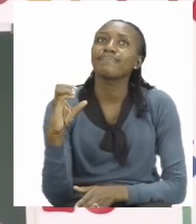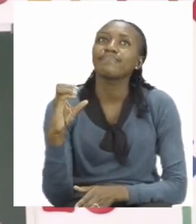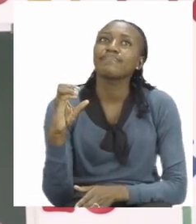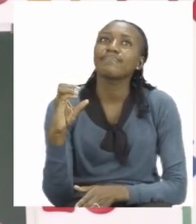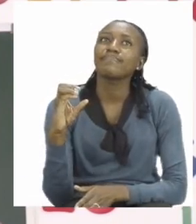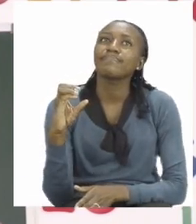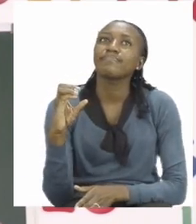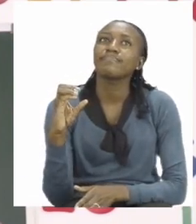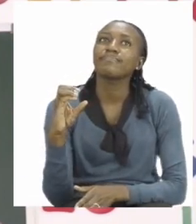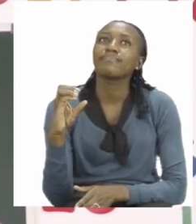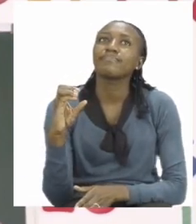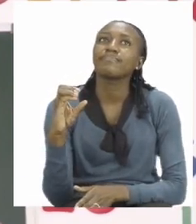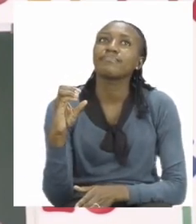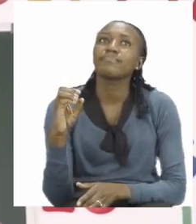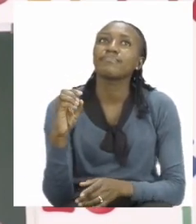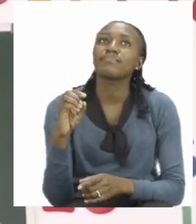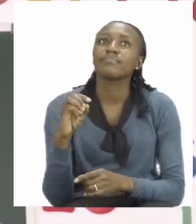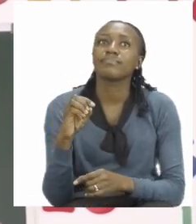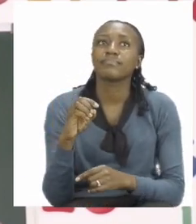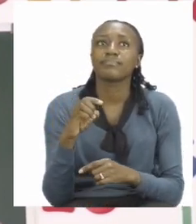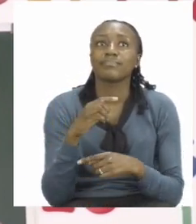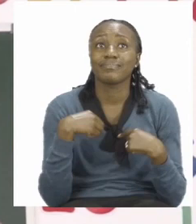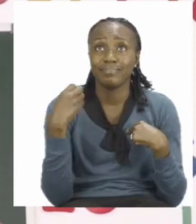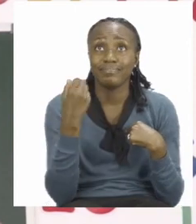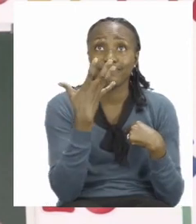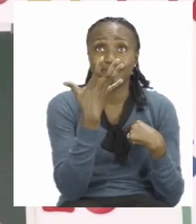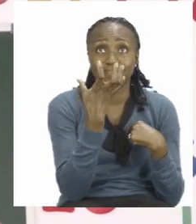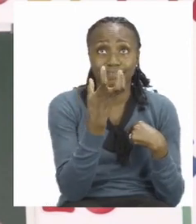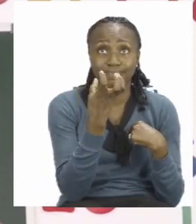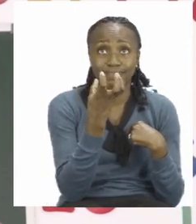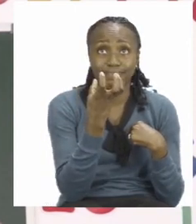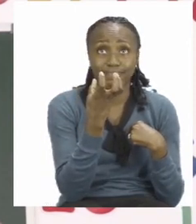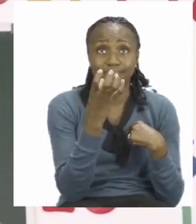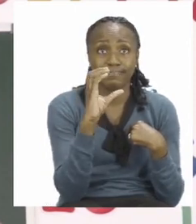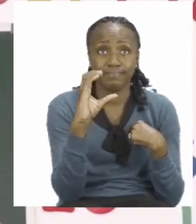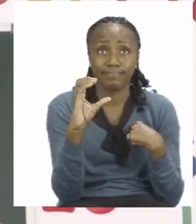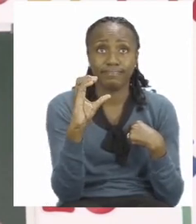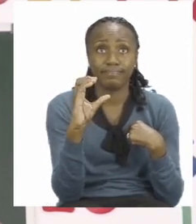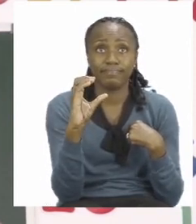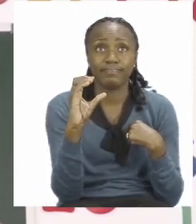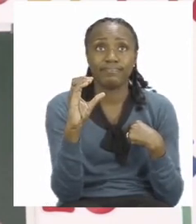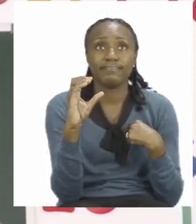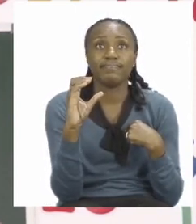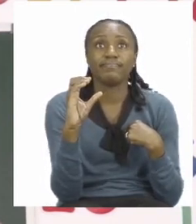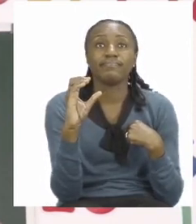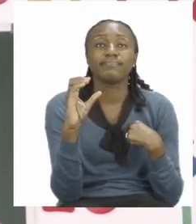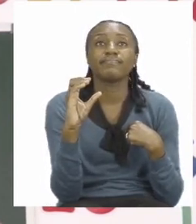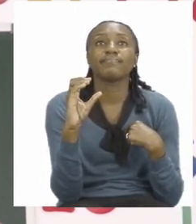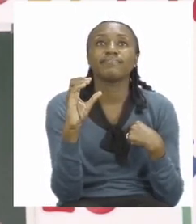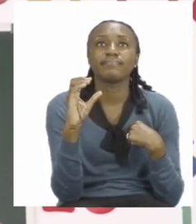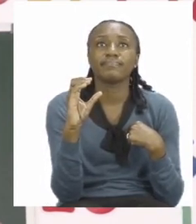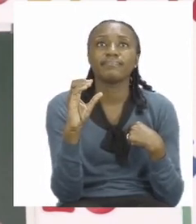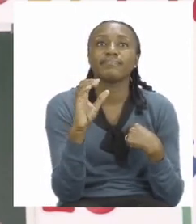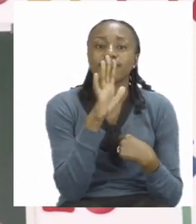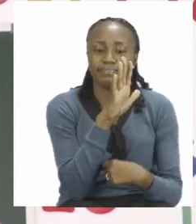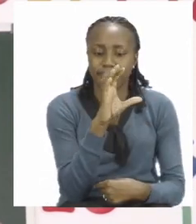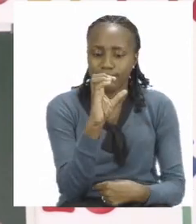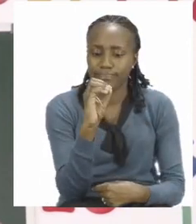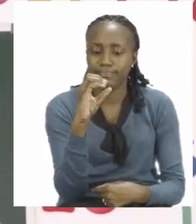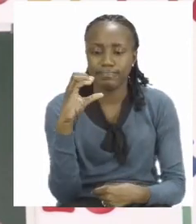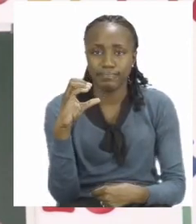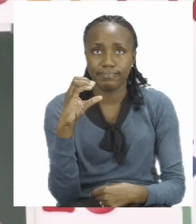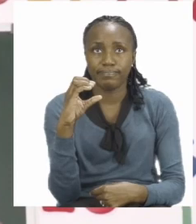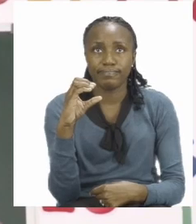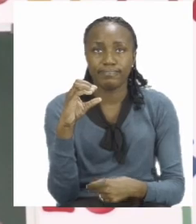our 50-cent coin. There it is. So what we are going to say is 50